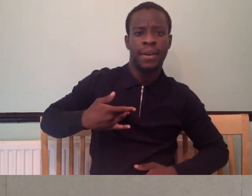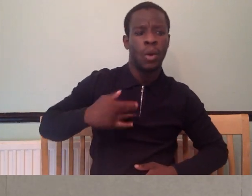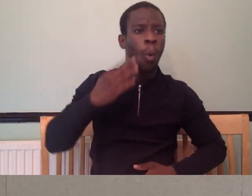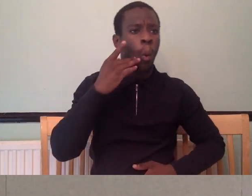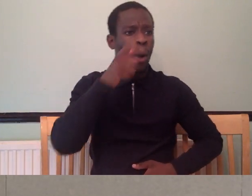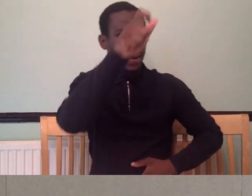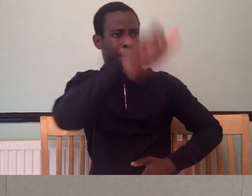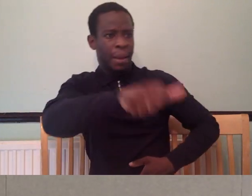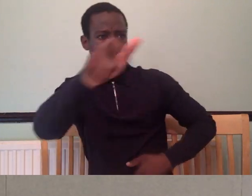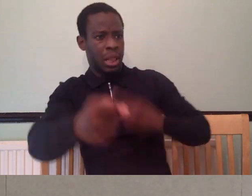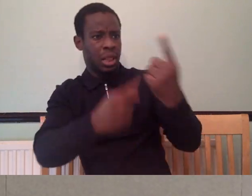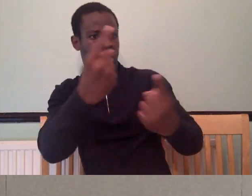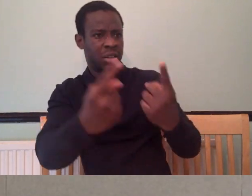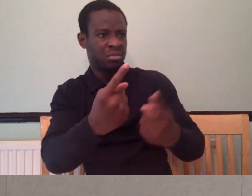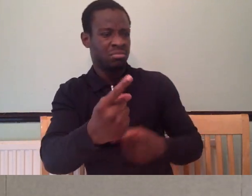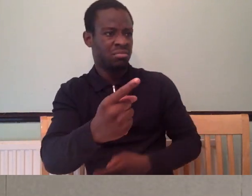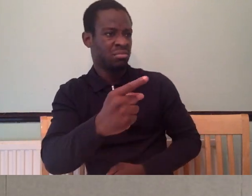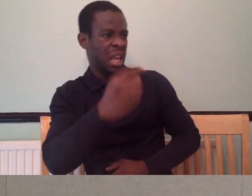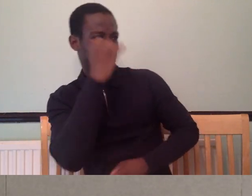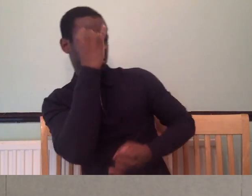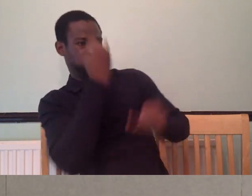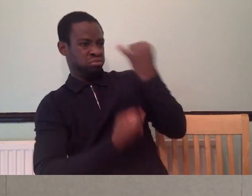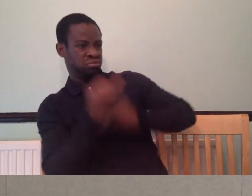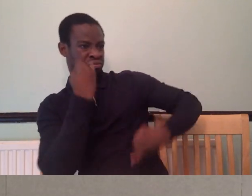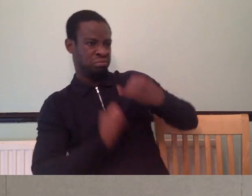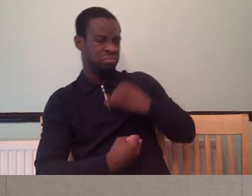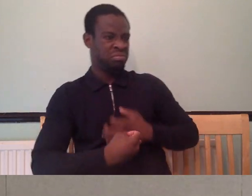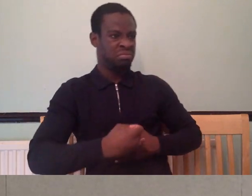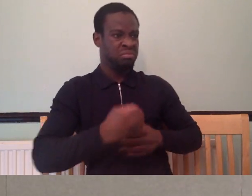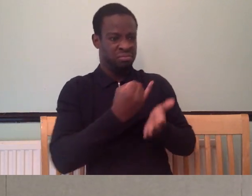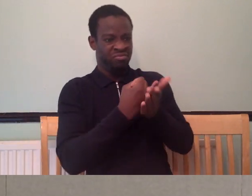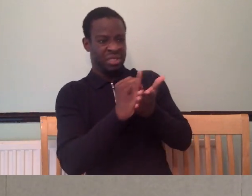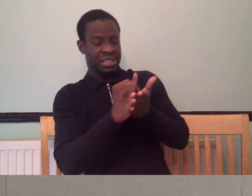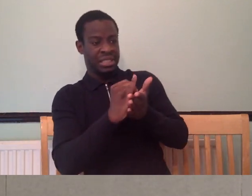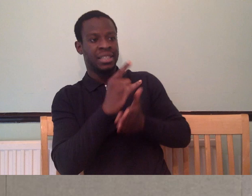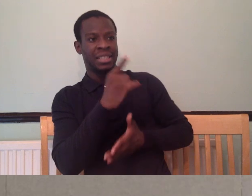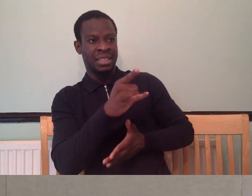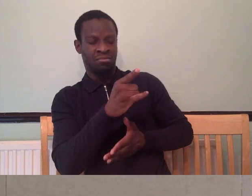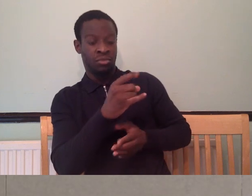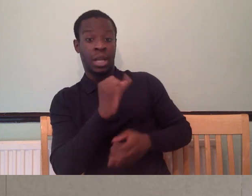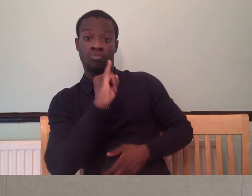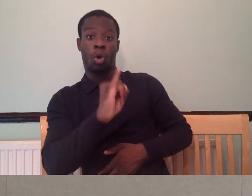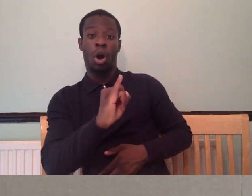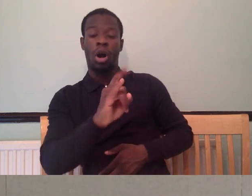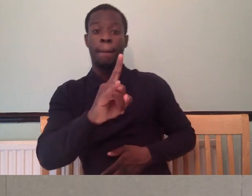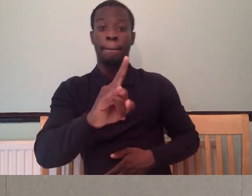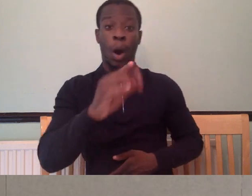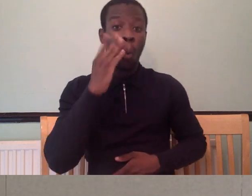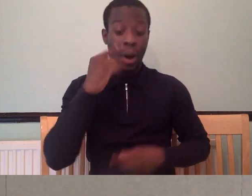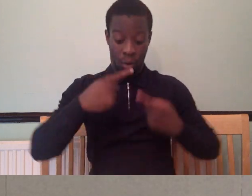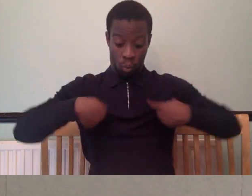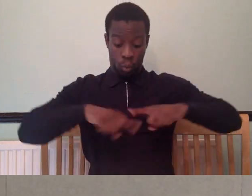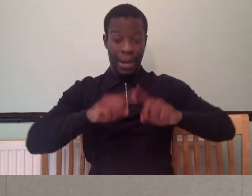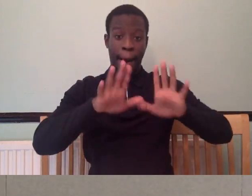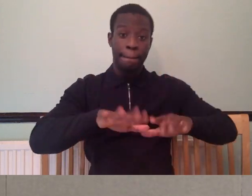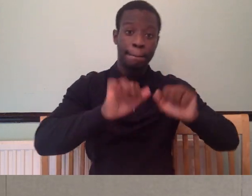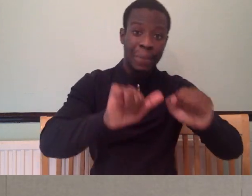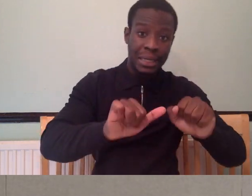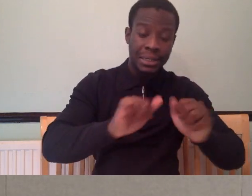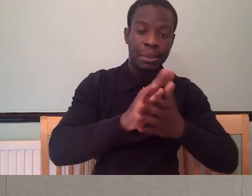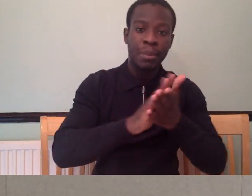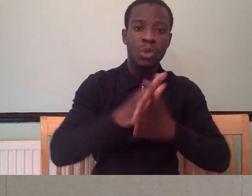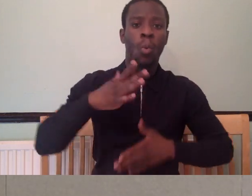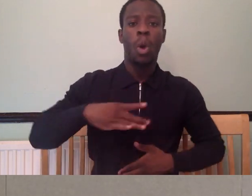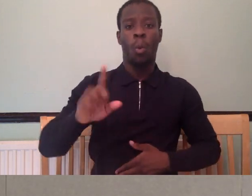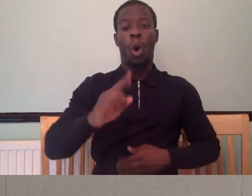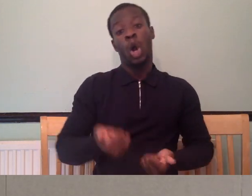curse others, they wish them harm. But when we seek to bless others, we want good things for